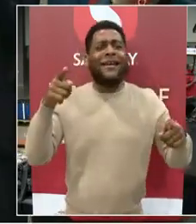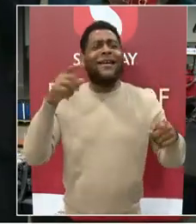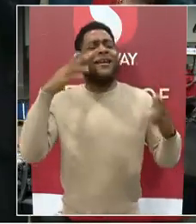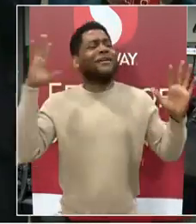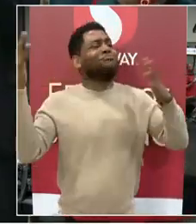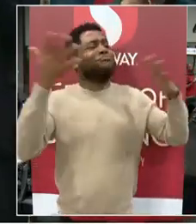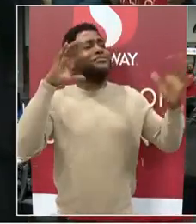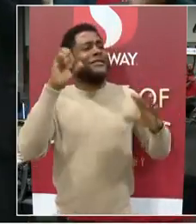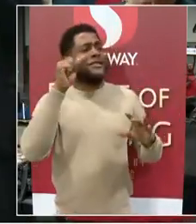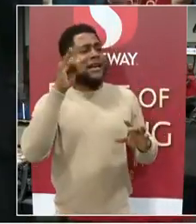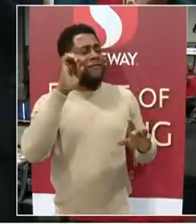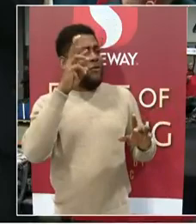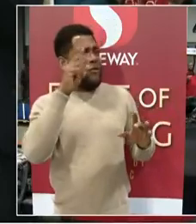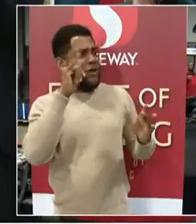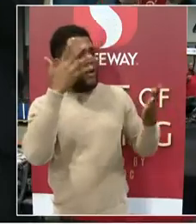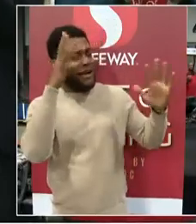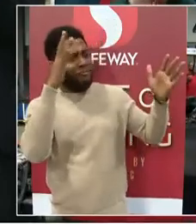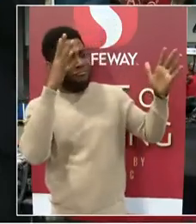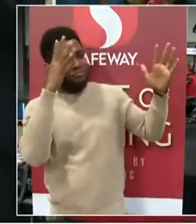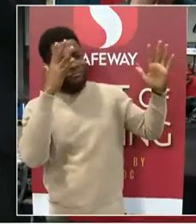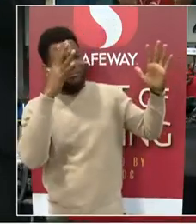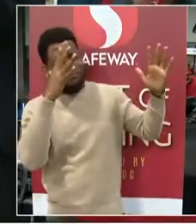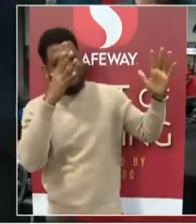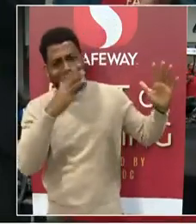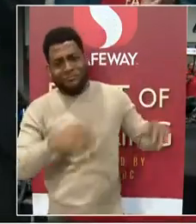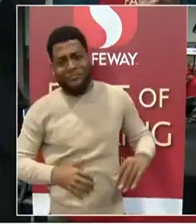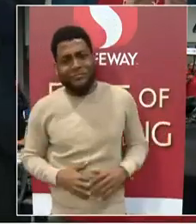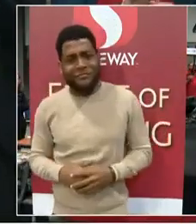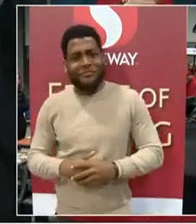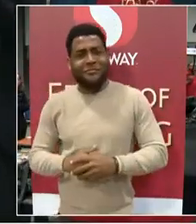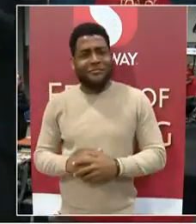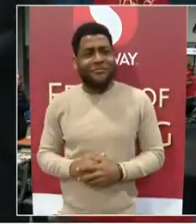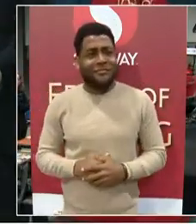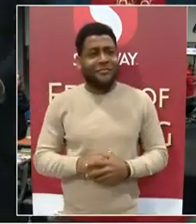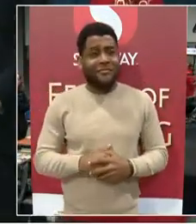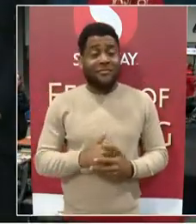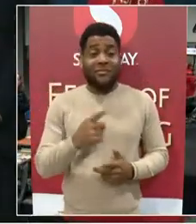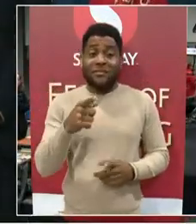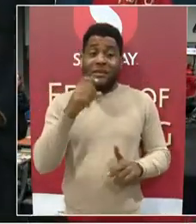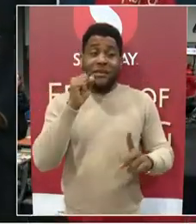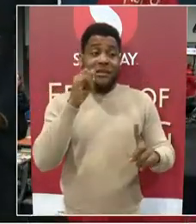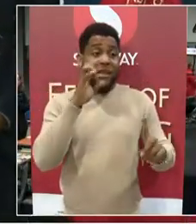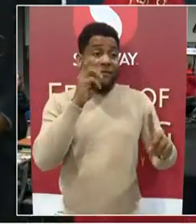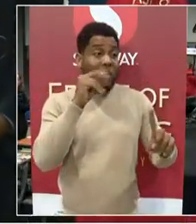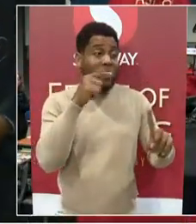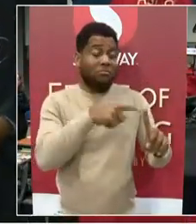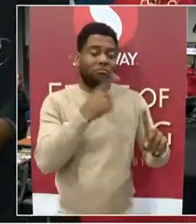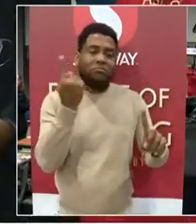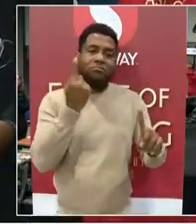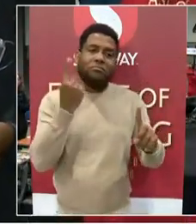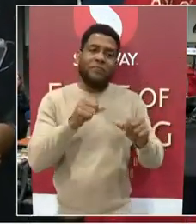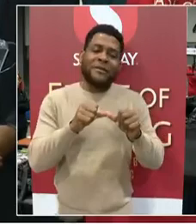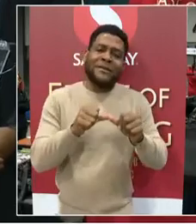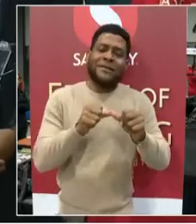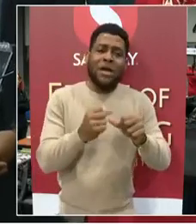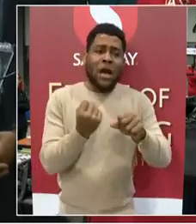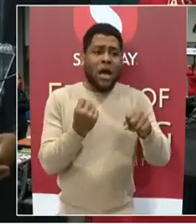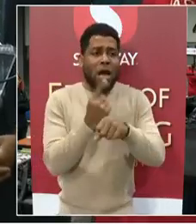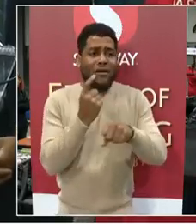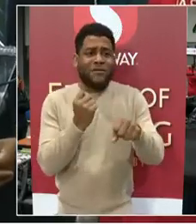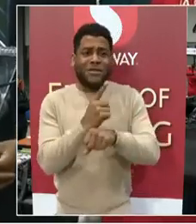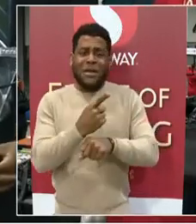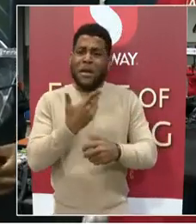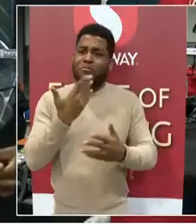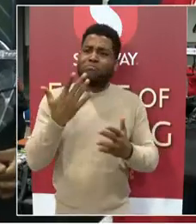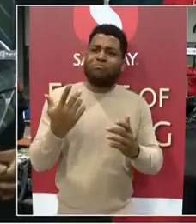Come on, Safeway. They continue to outdo themselves every year